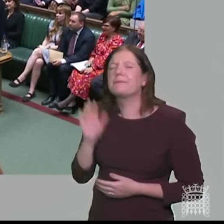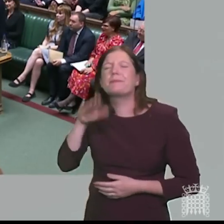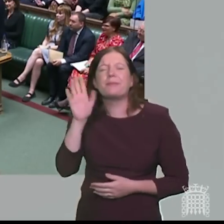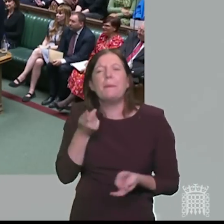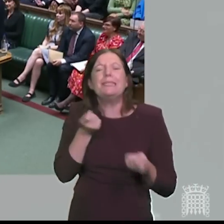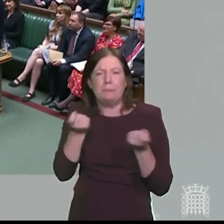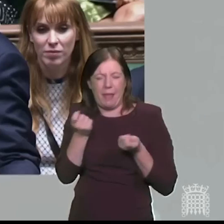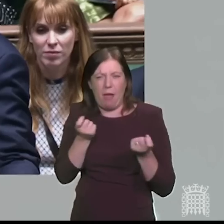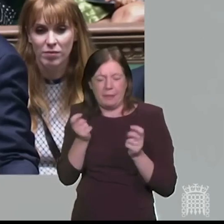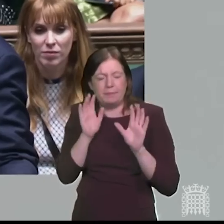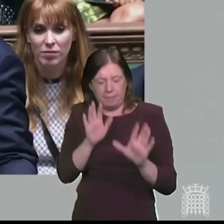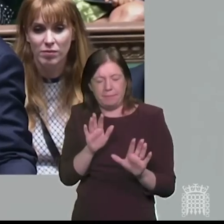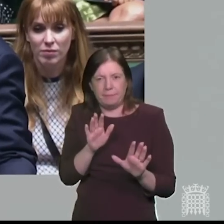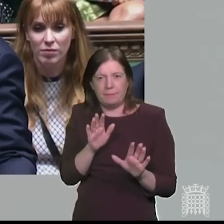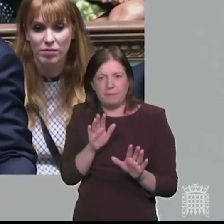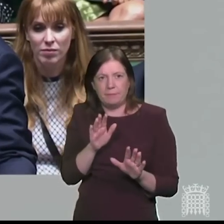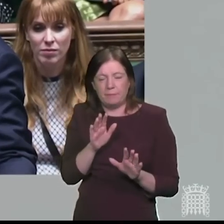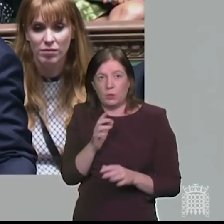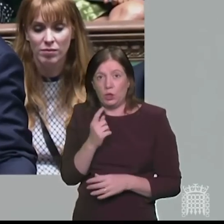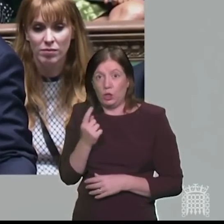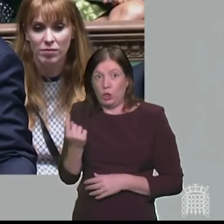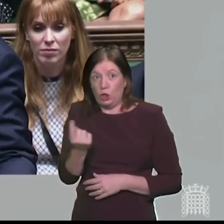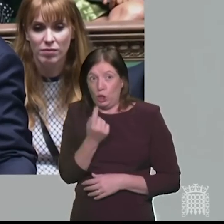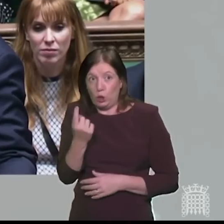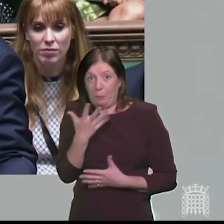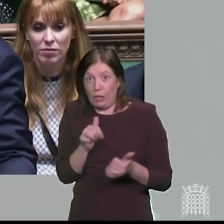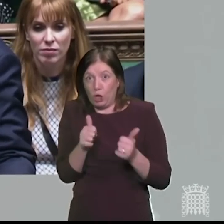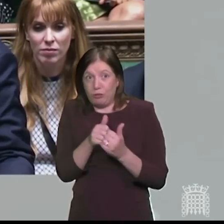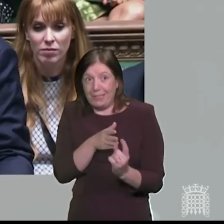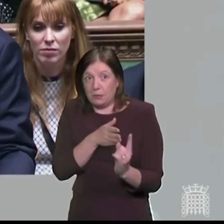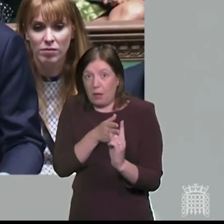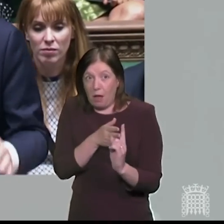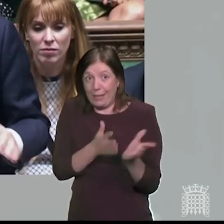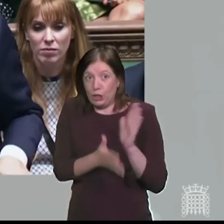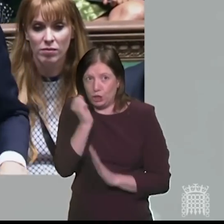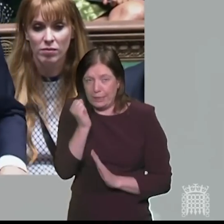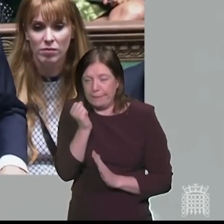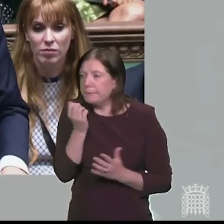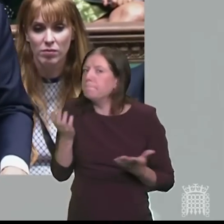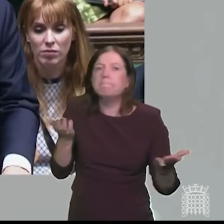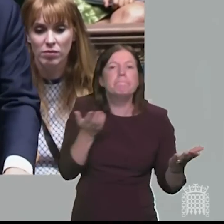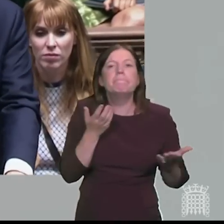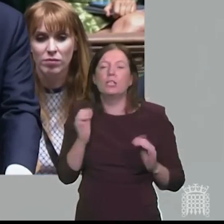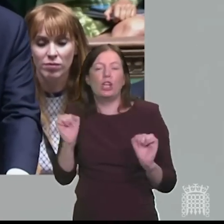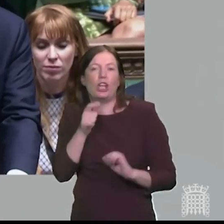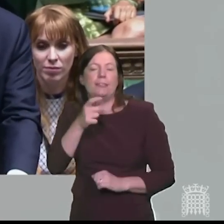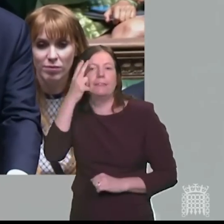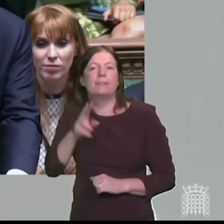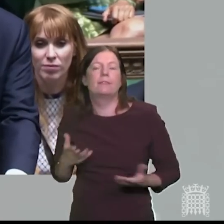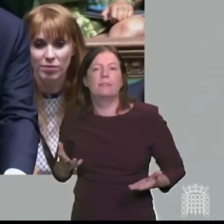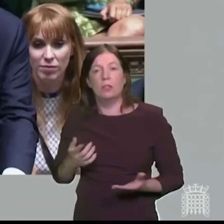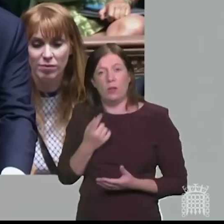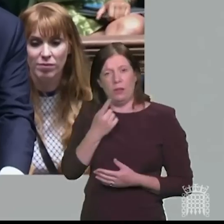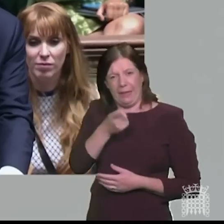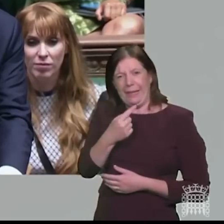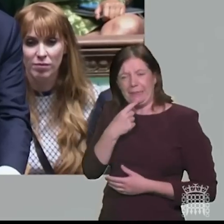Mr. Speaker, presumably if he could have identified a single person who thought he'd hit his target, he would have told us. And there you have the problem. 1 minute he